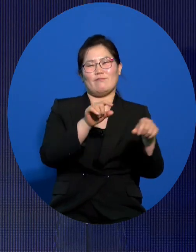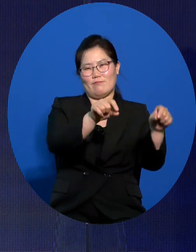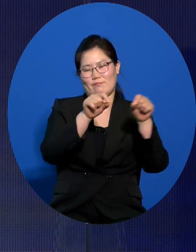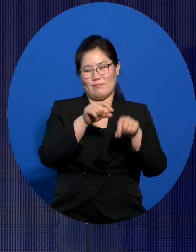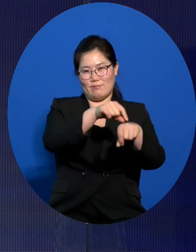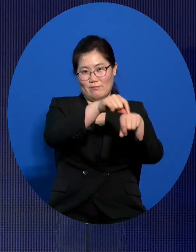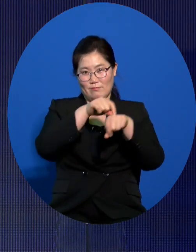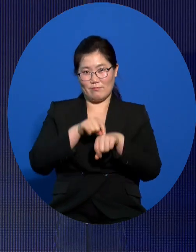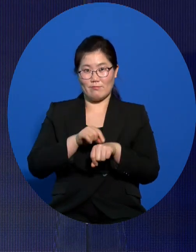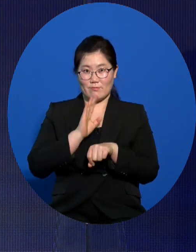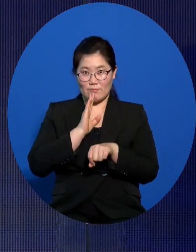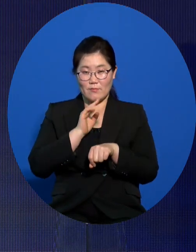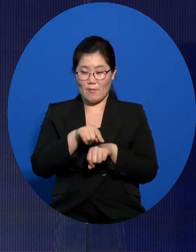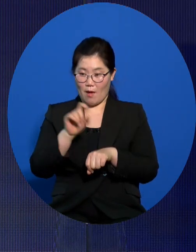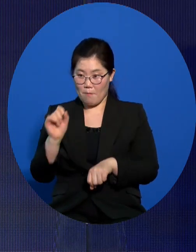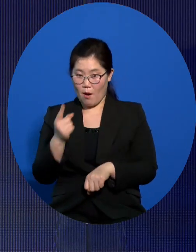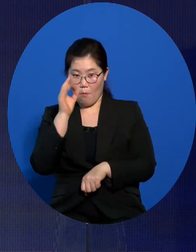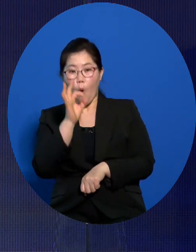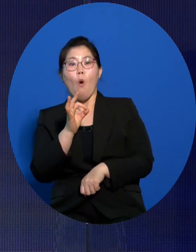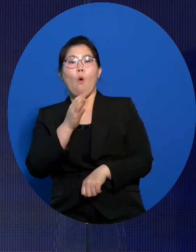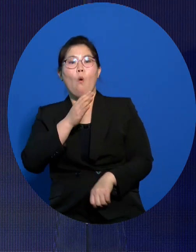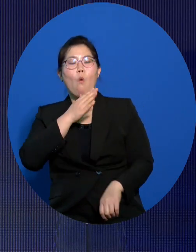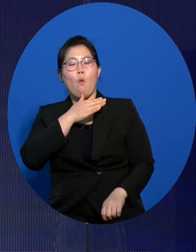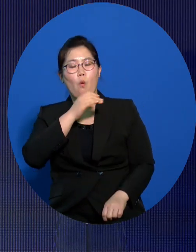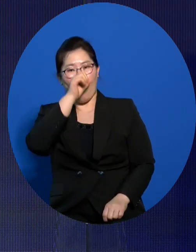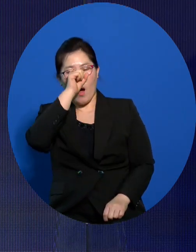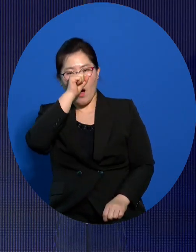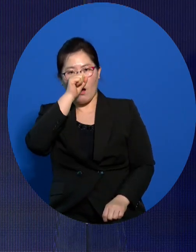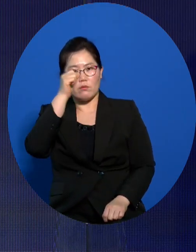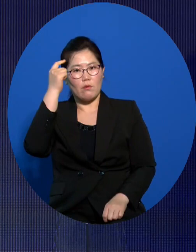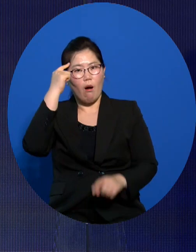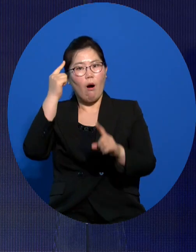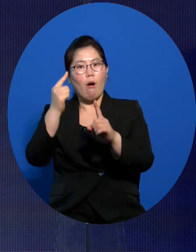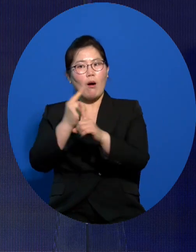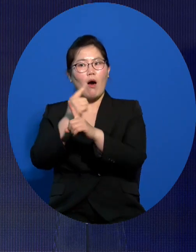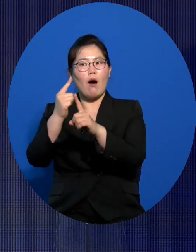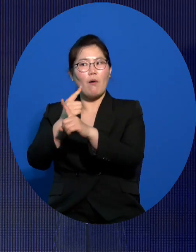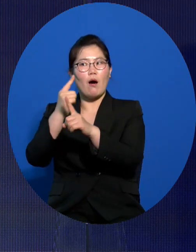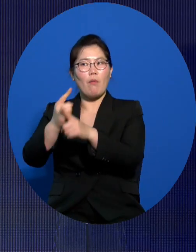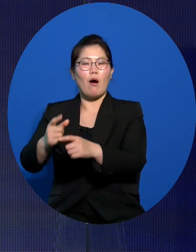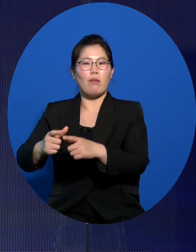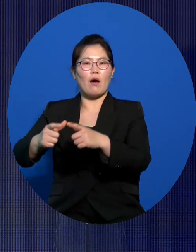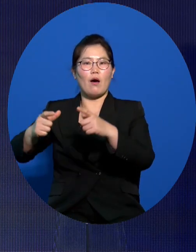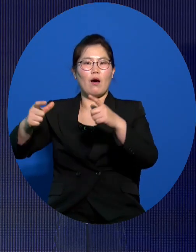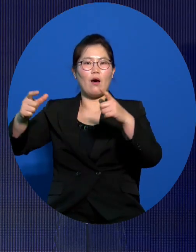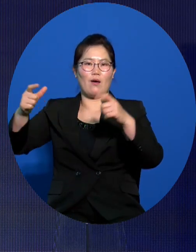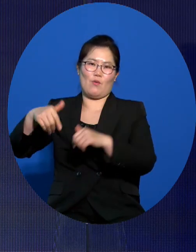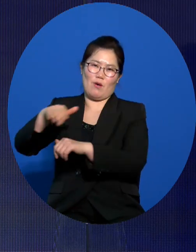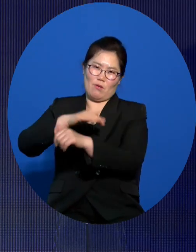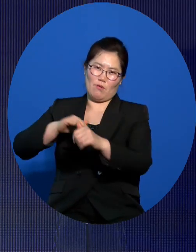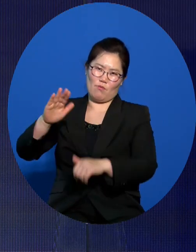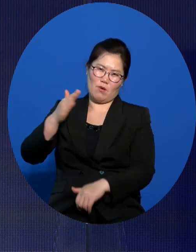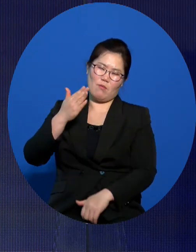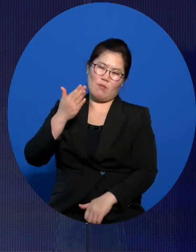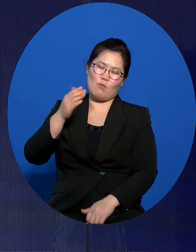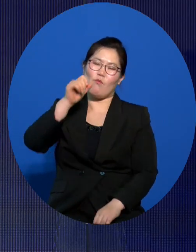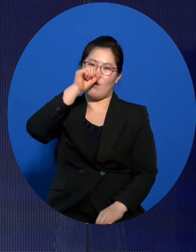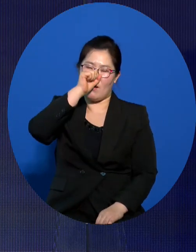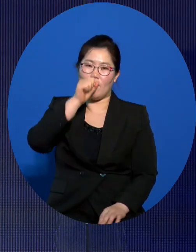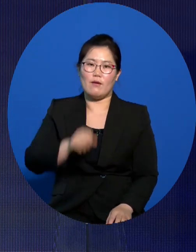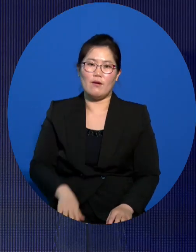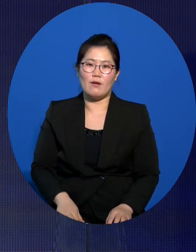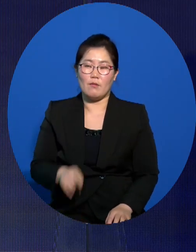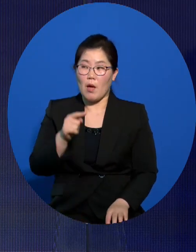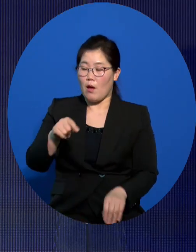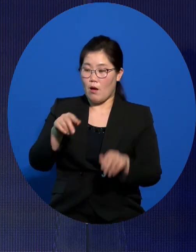get employed. And of course, we're only importing just a limited number of cabs, but if there